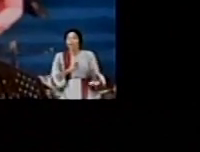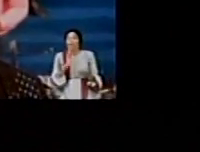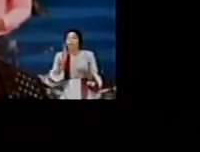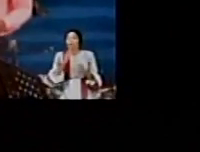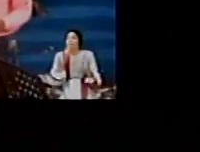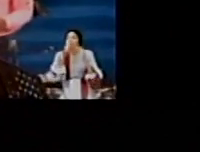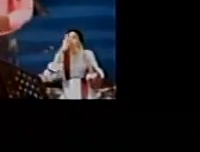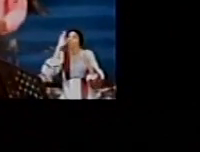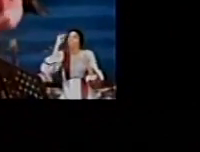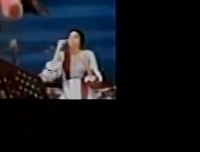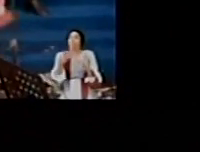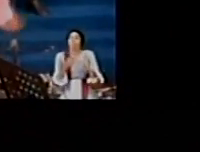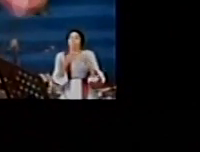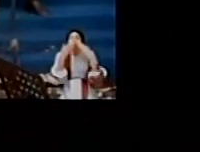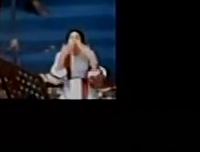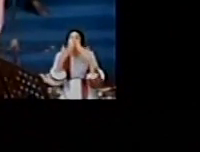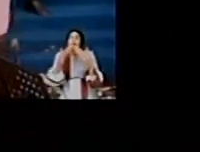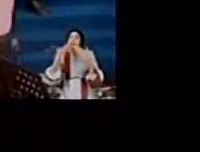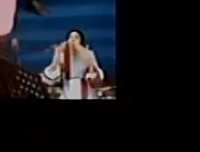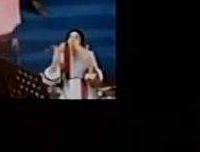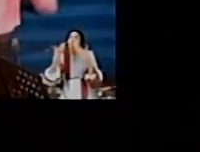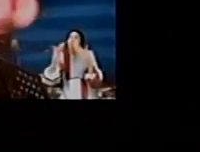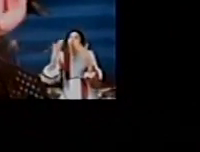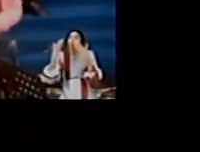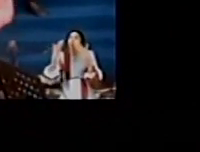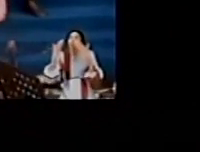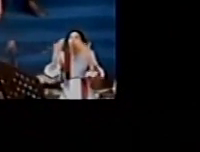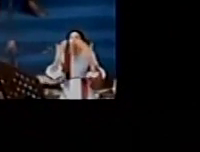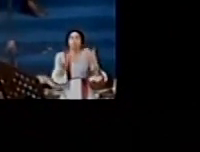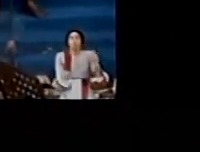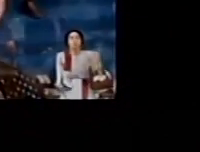name. We say